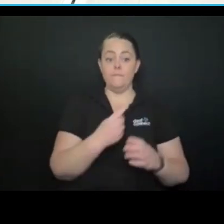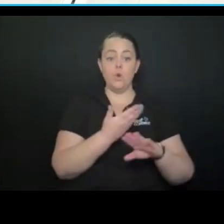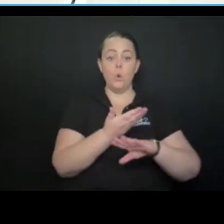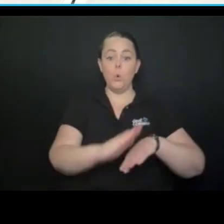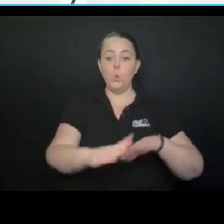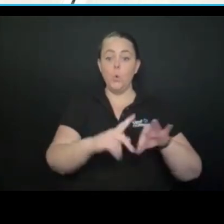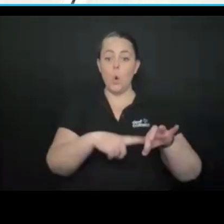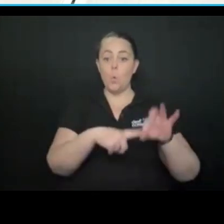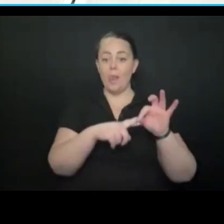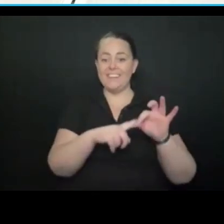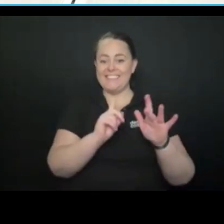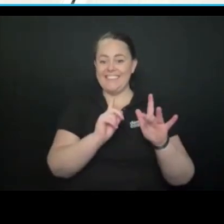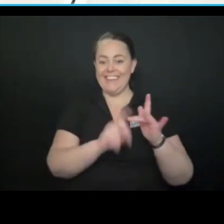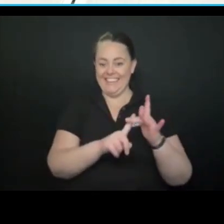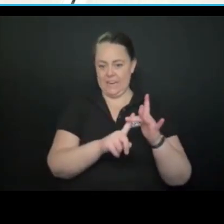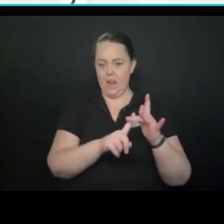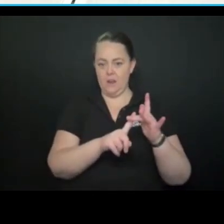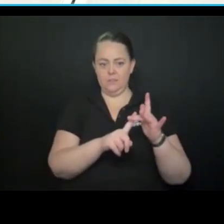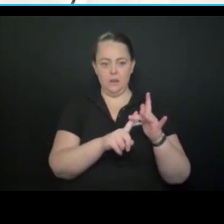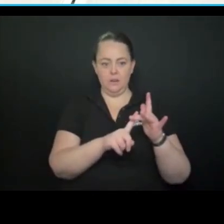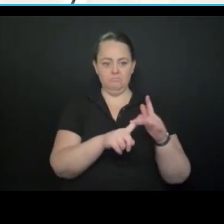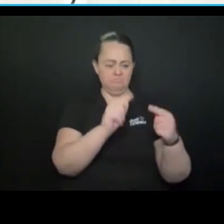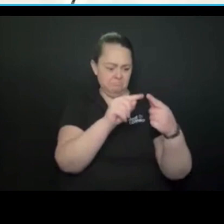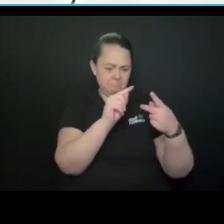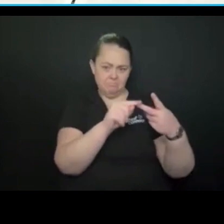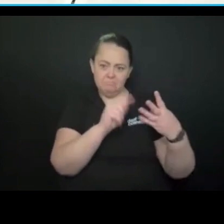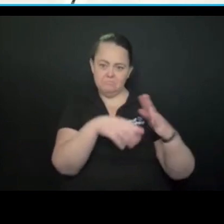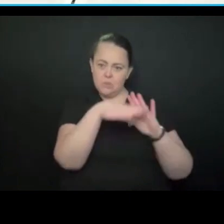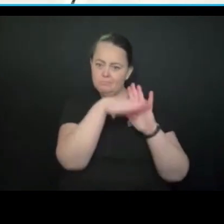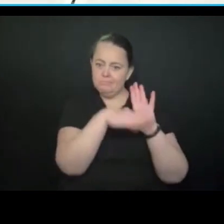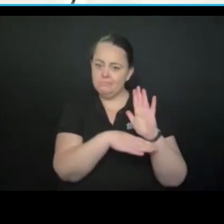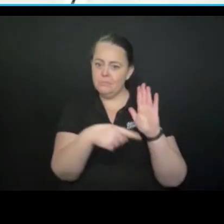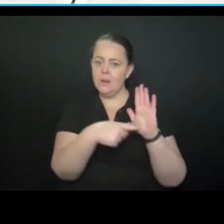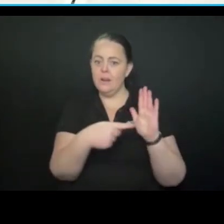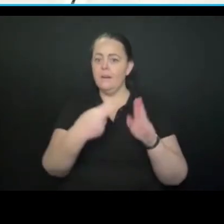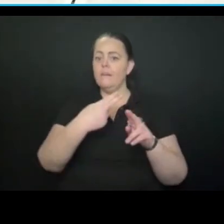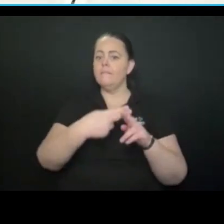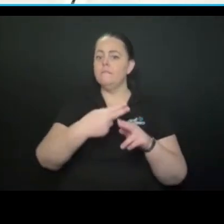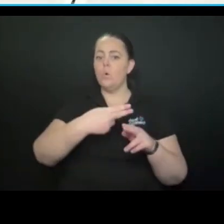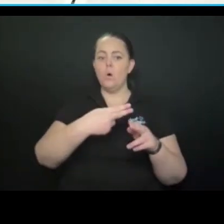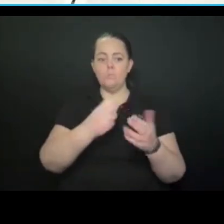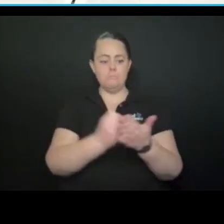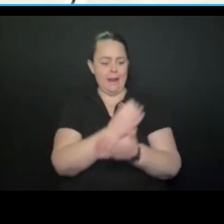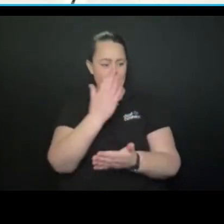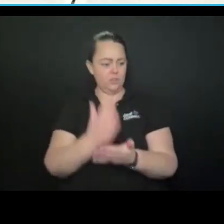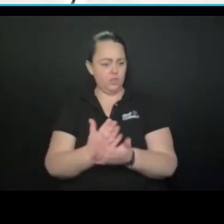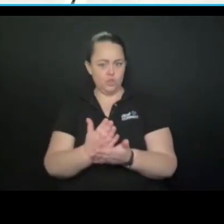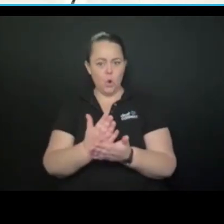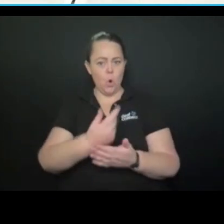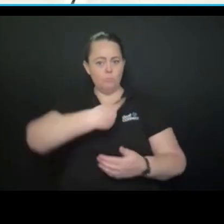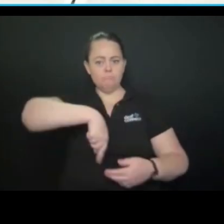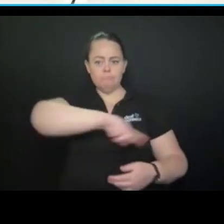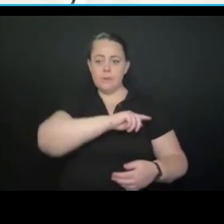and consumer experience and quality of life reporting to put consumers at the centre of the system.